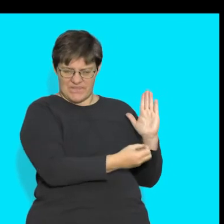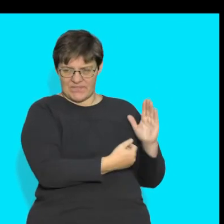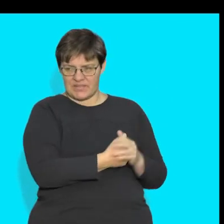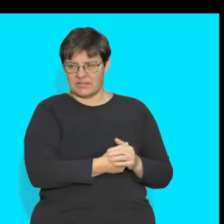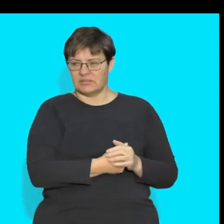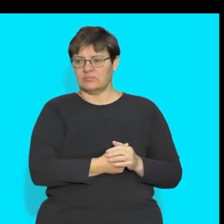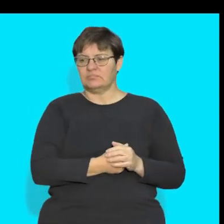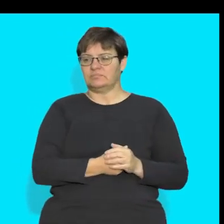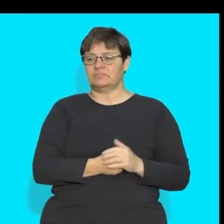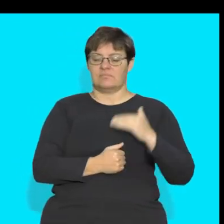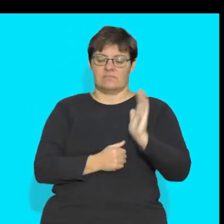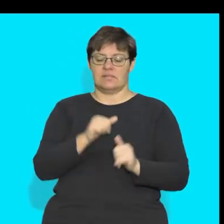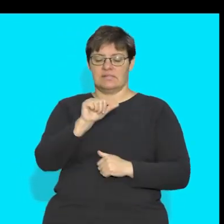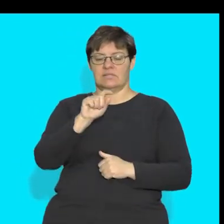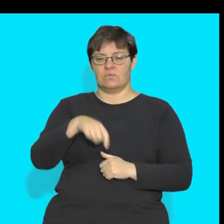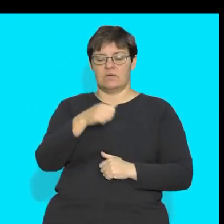sheet.